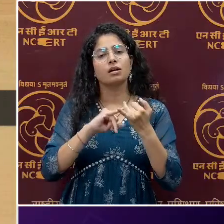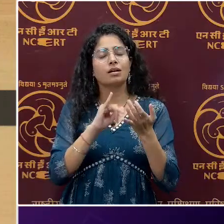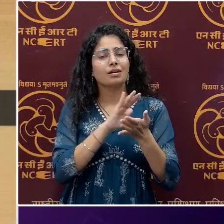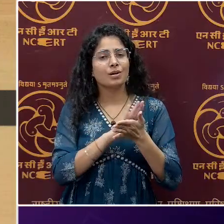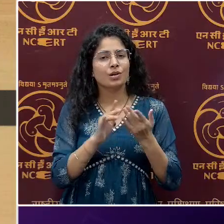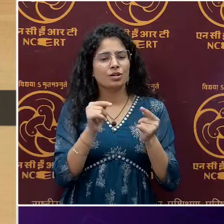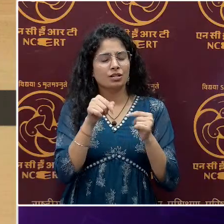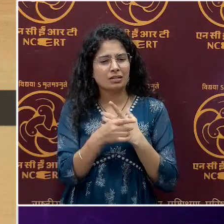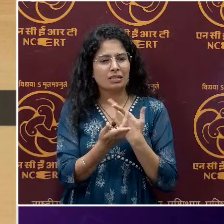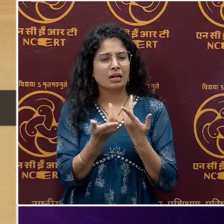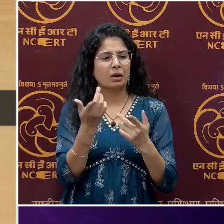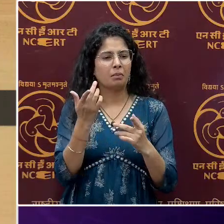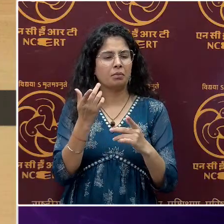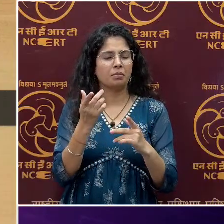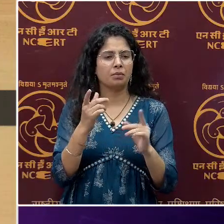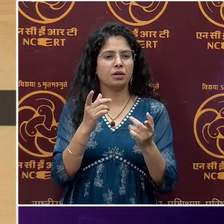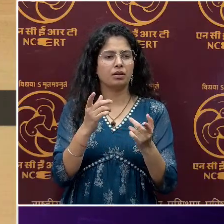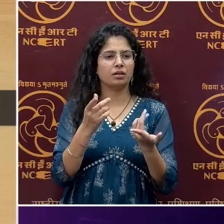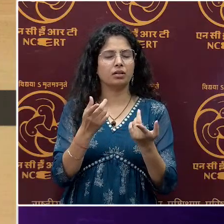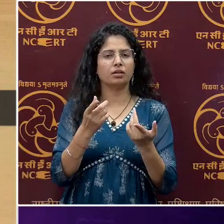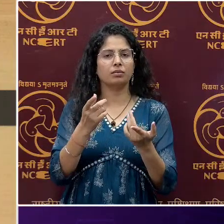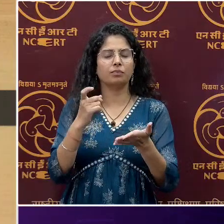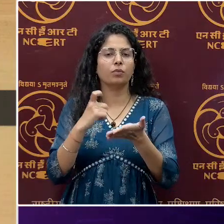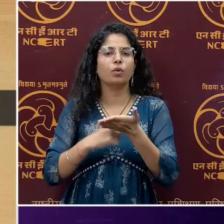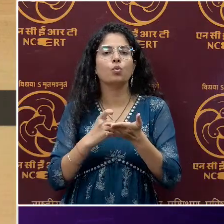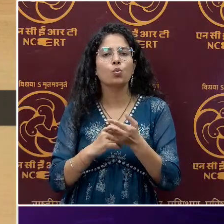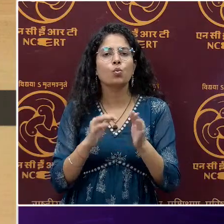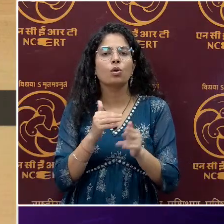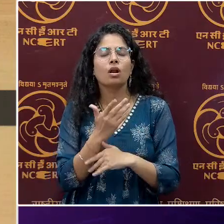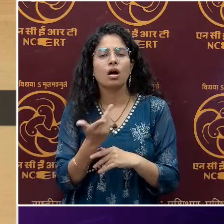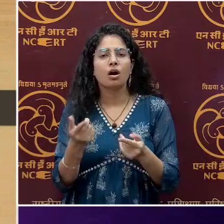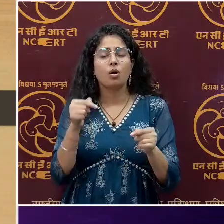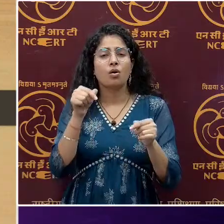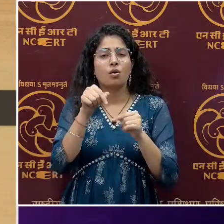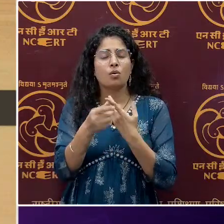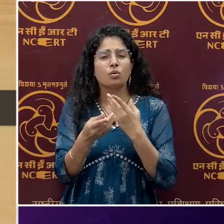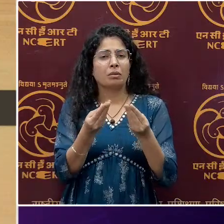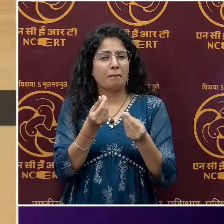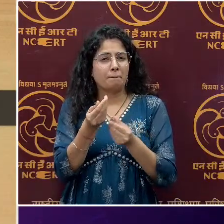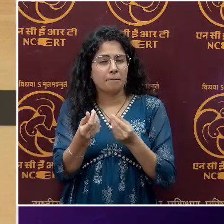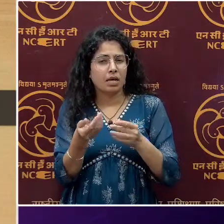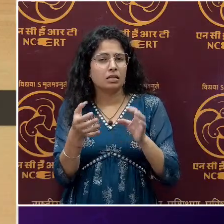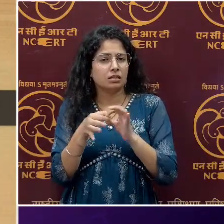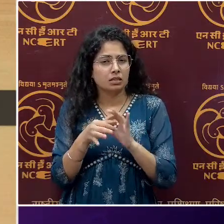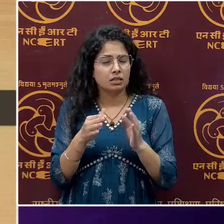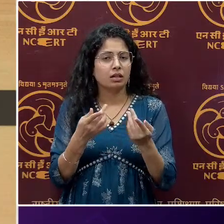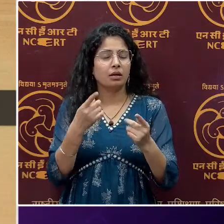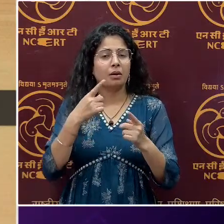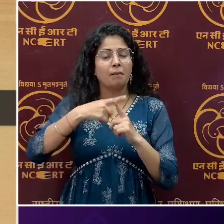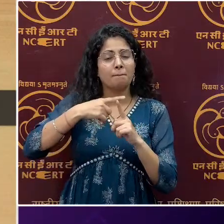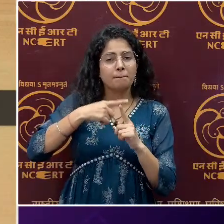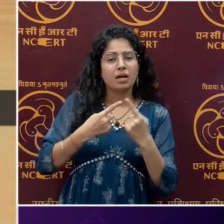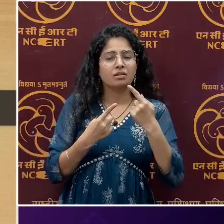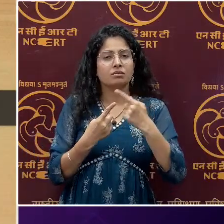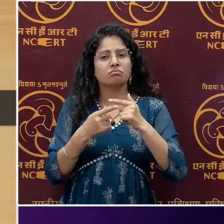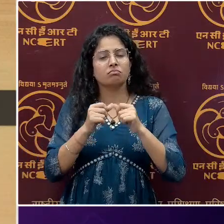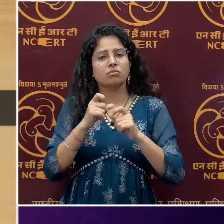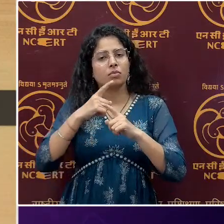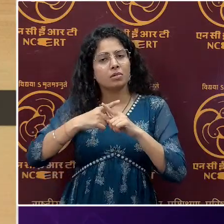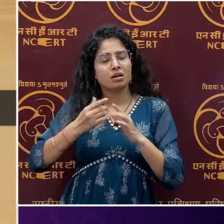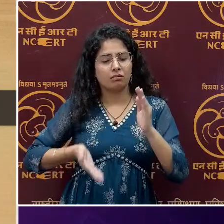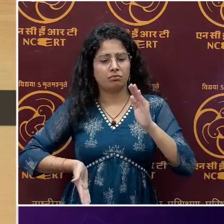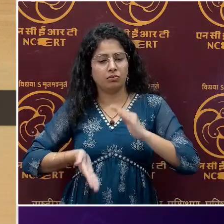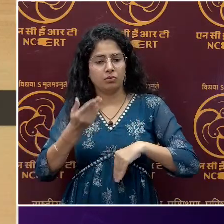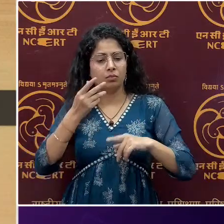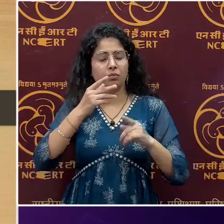to establish its rule. And it covers the economic exploitation through heavy taxes and social problem like child